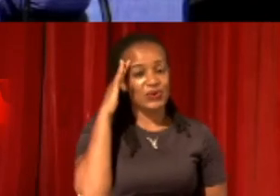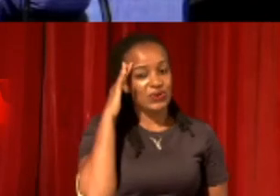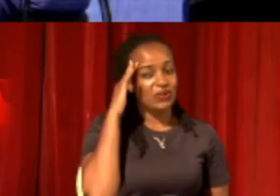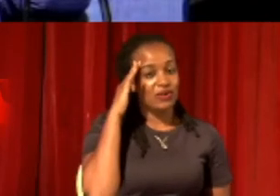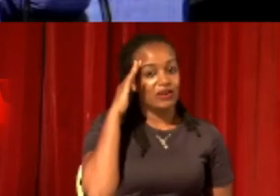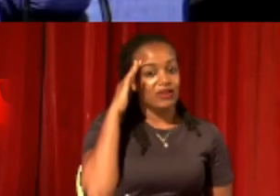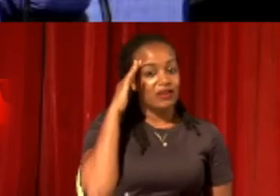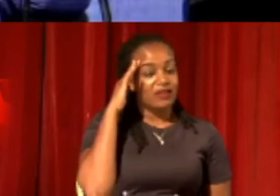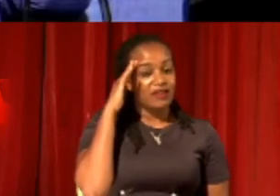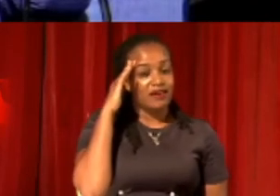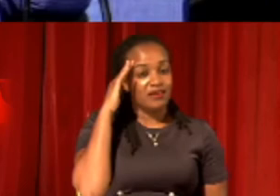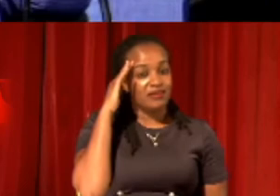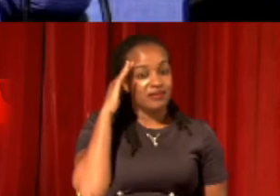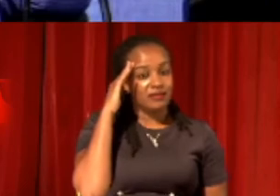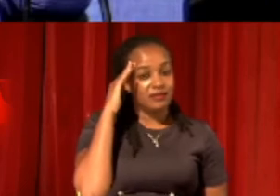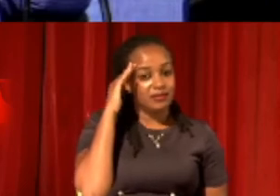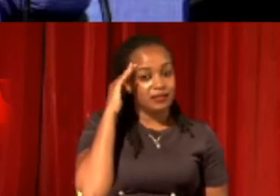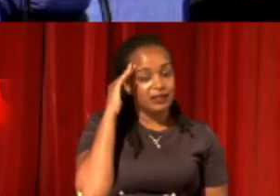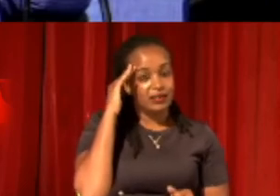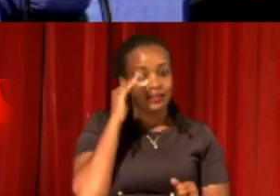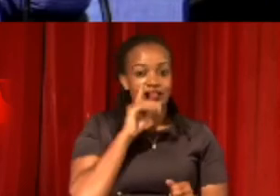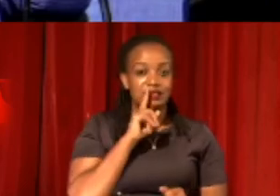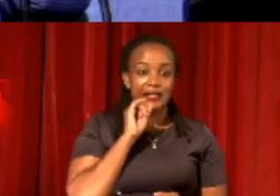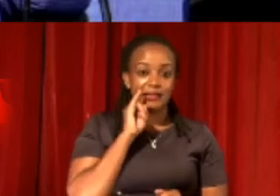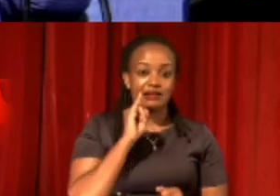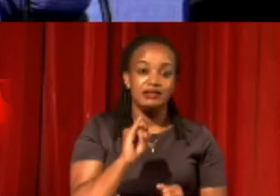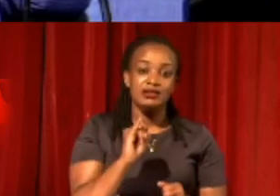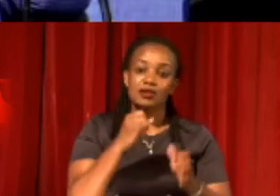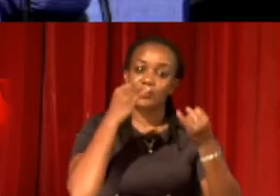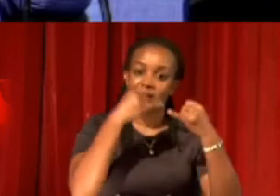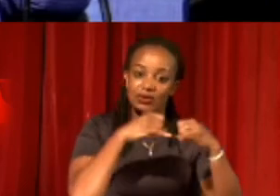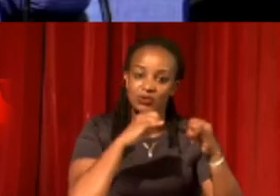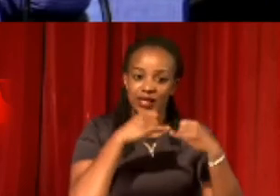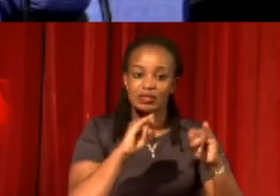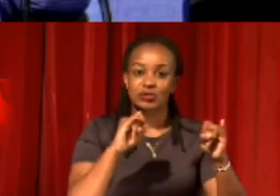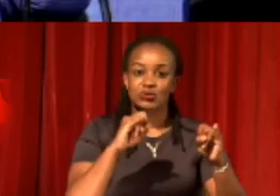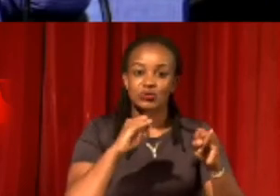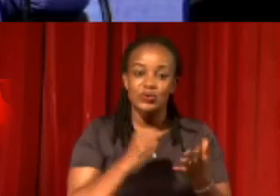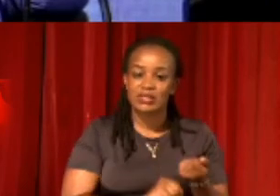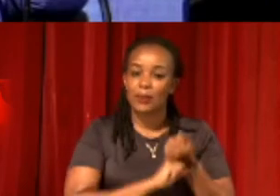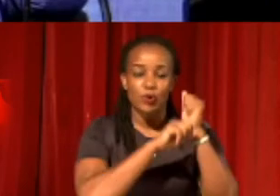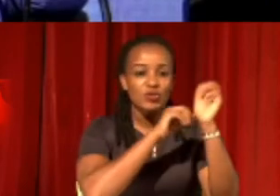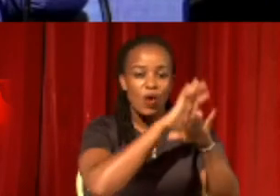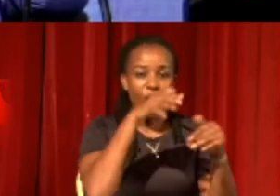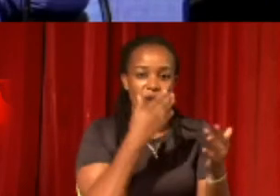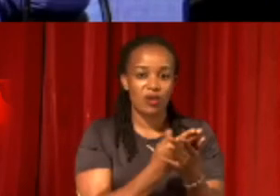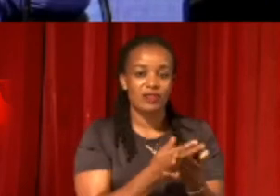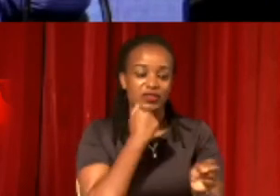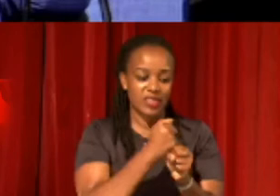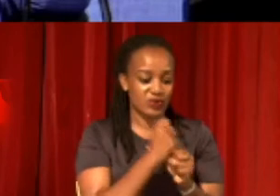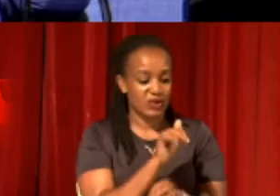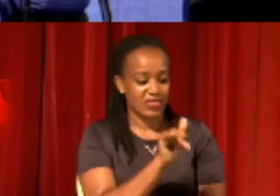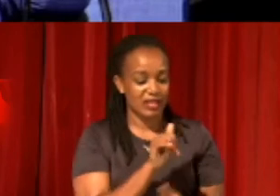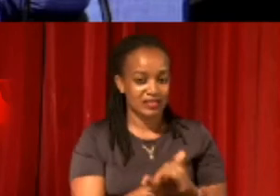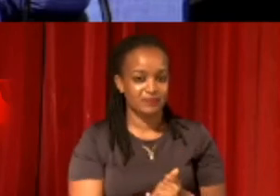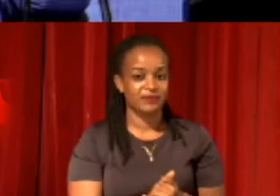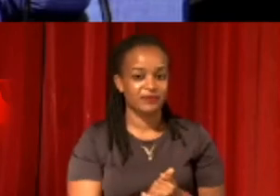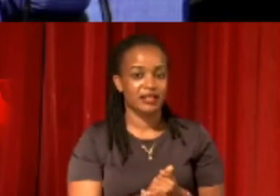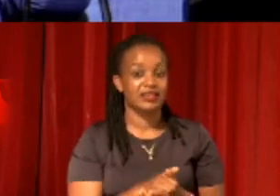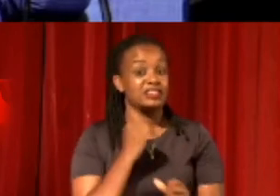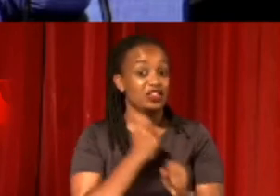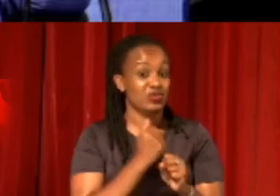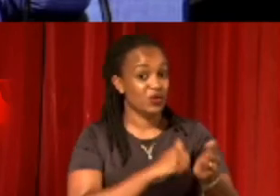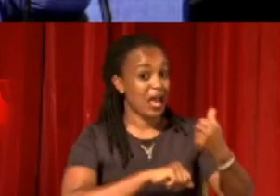the role they play yes. is multidimensional, mm-hmm. right? So they do dance. Yes. They do act.